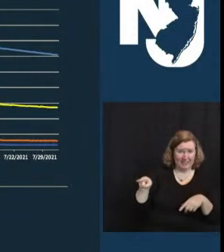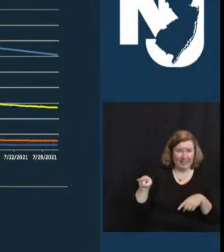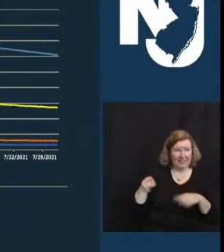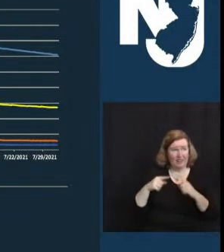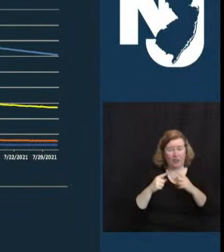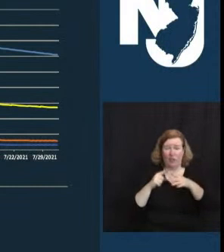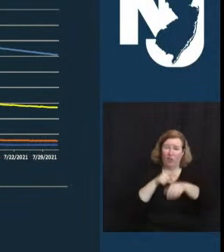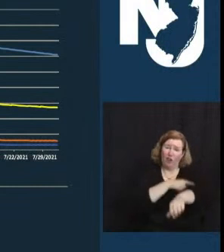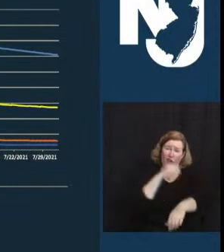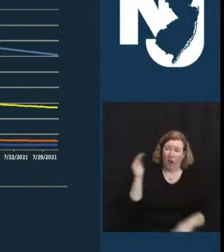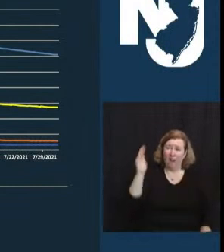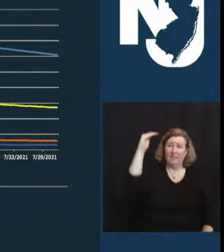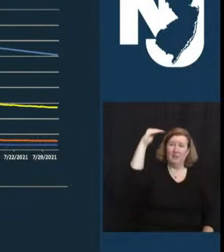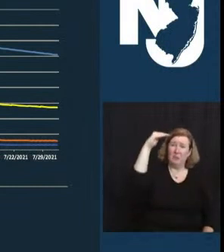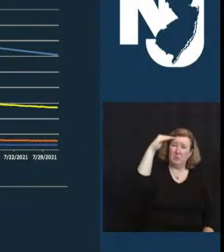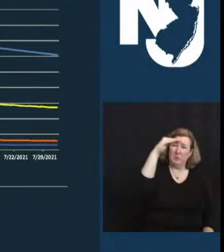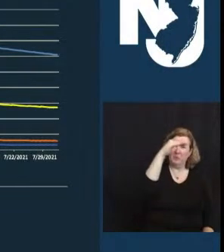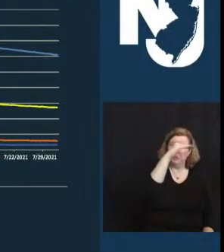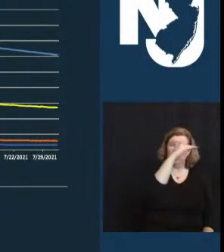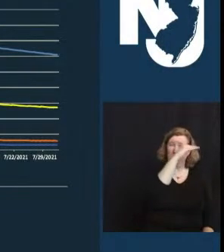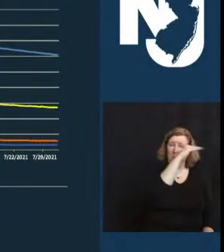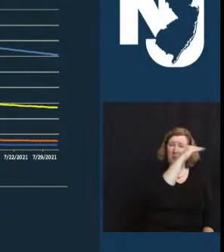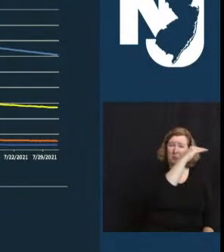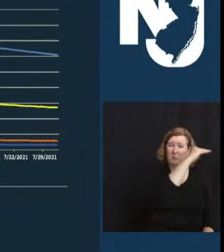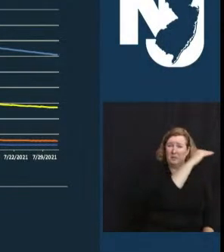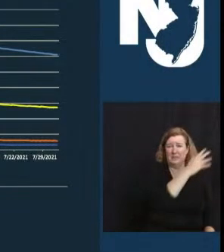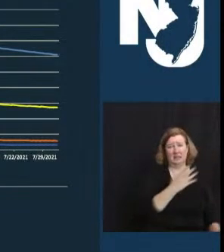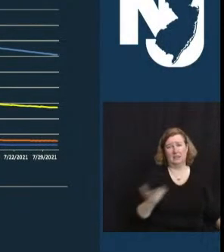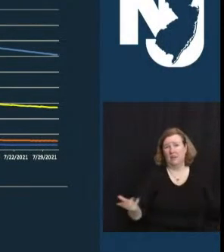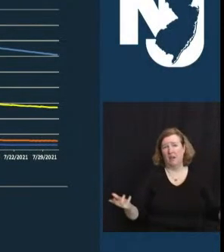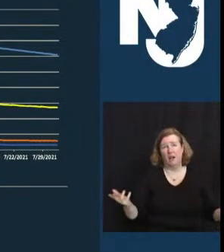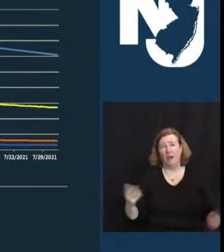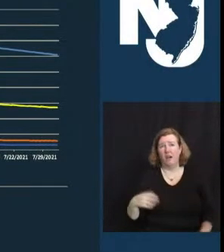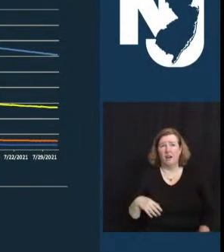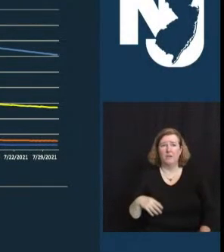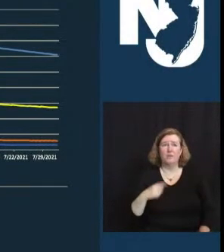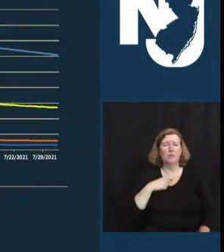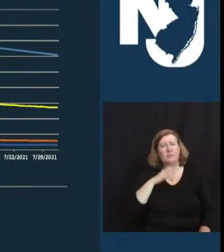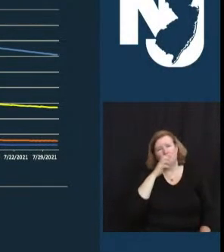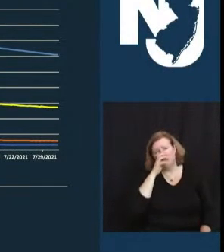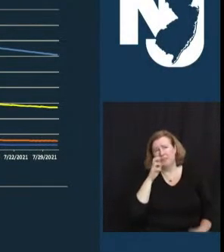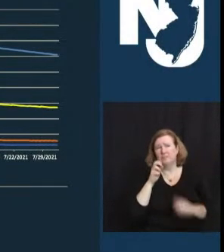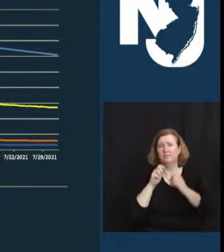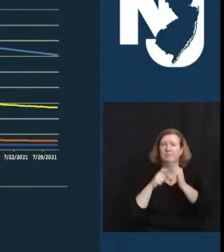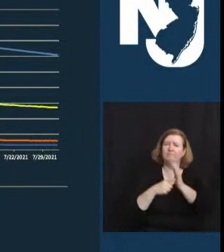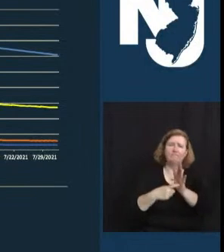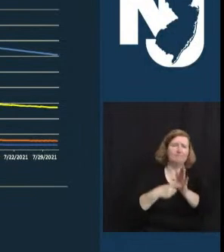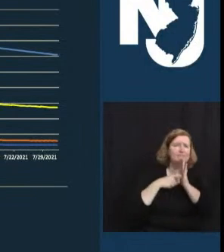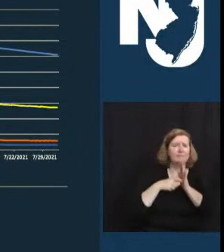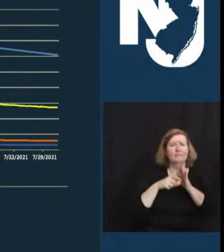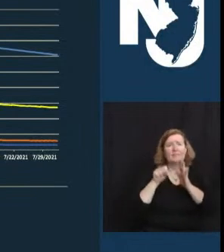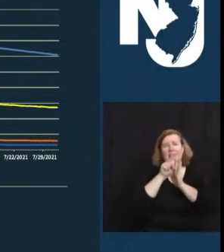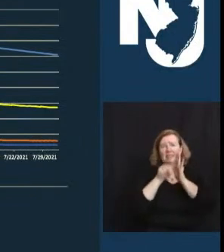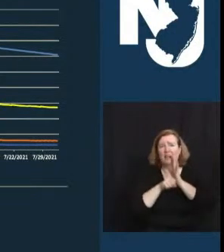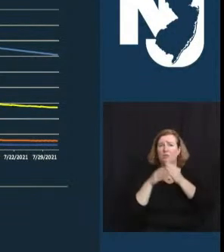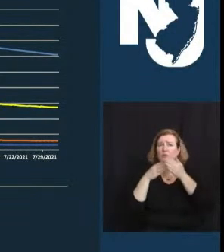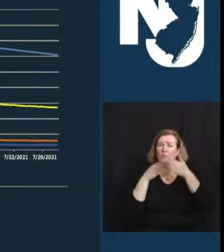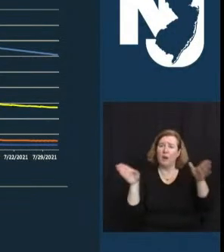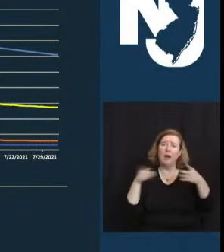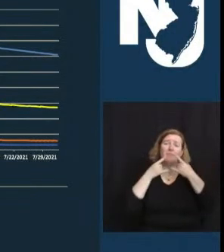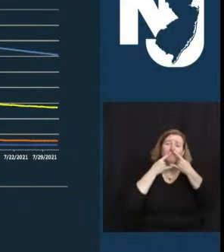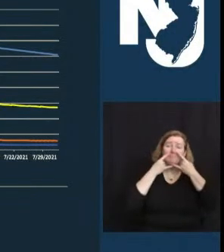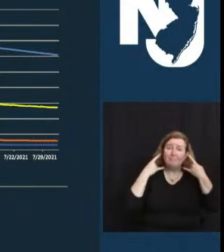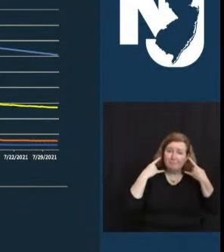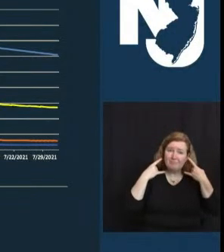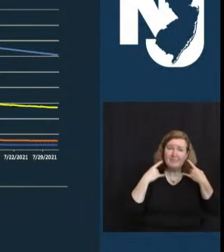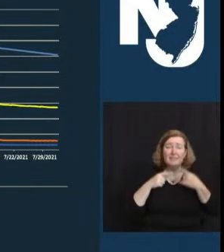period. It's why we are continuing to enforce things like our statewide mask mandate, especially for indoor activities where